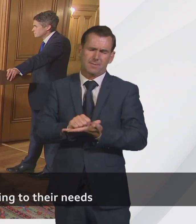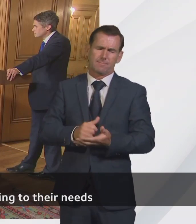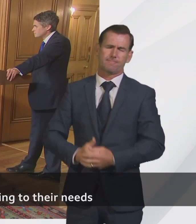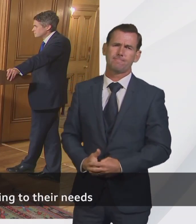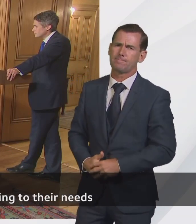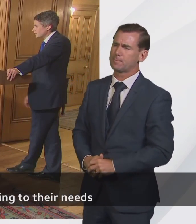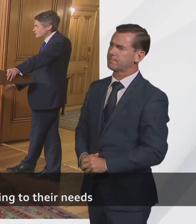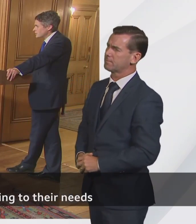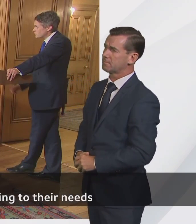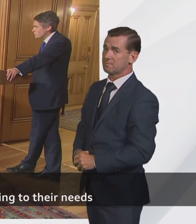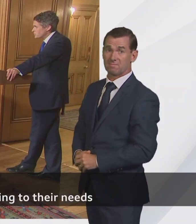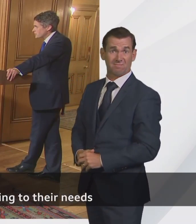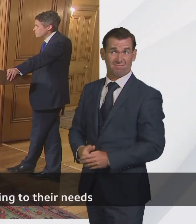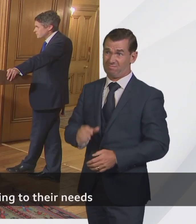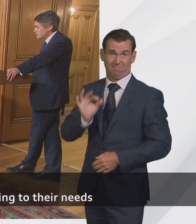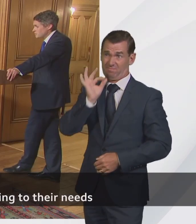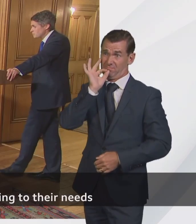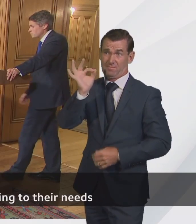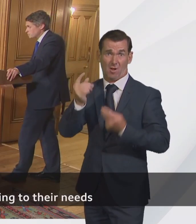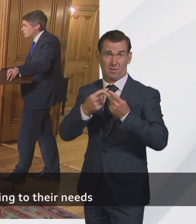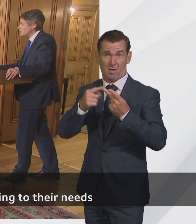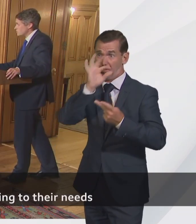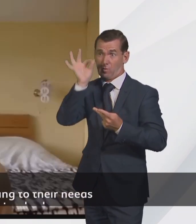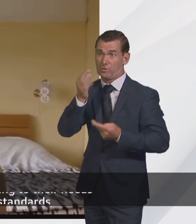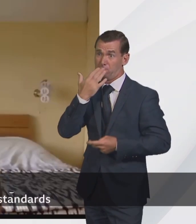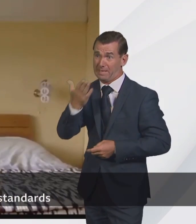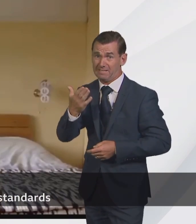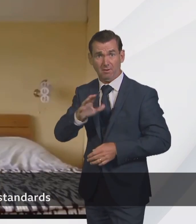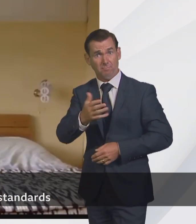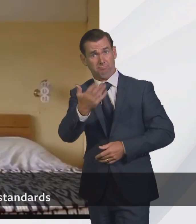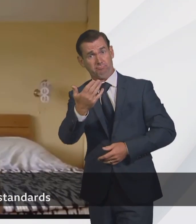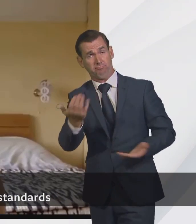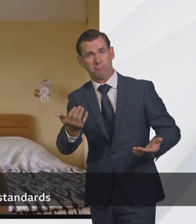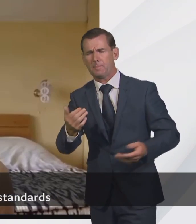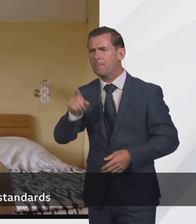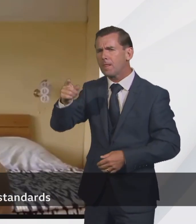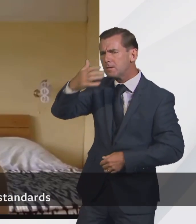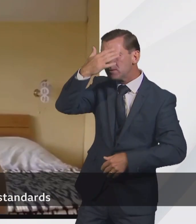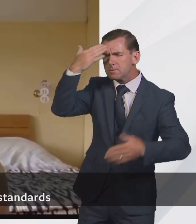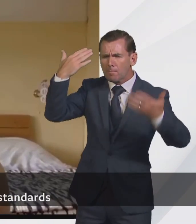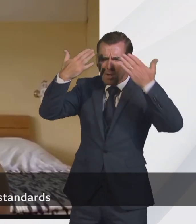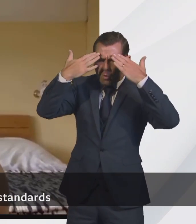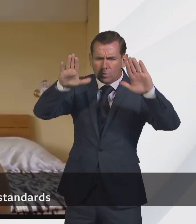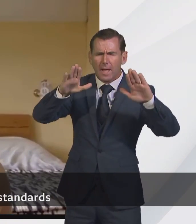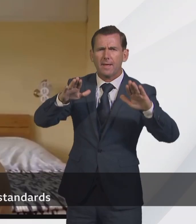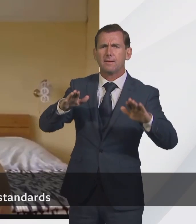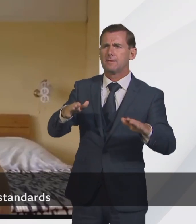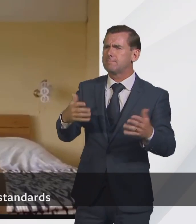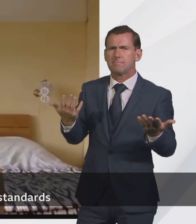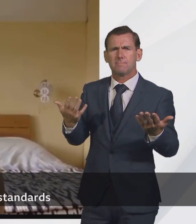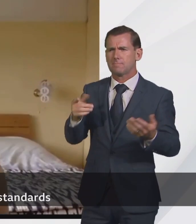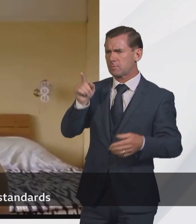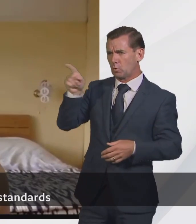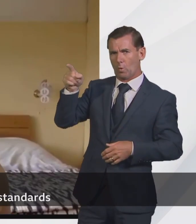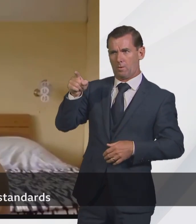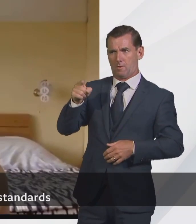can have a great benefit and great advantage of visiting some beautiful seaside resorts right around the UK. And